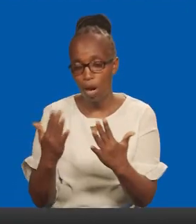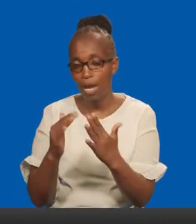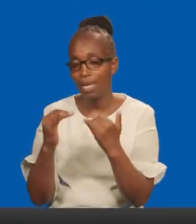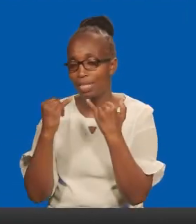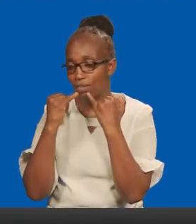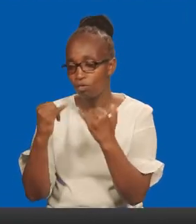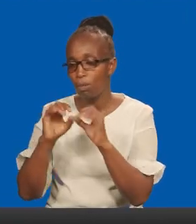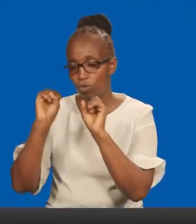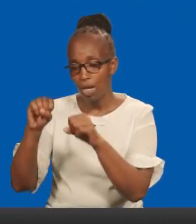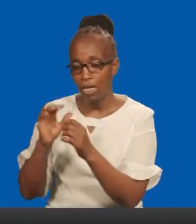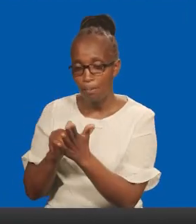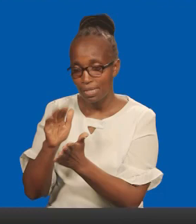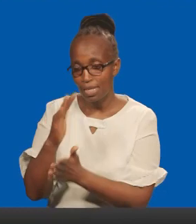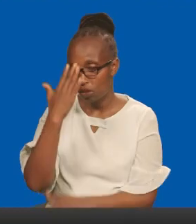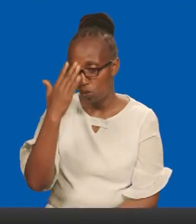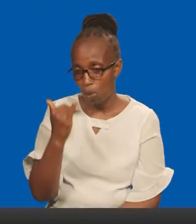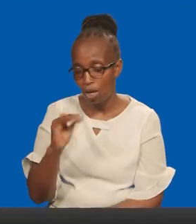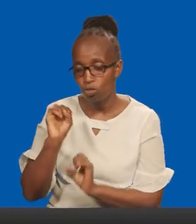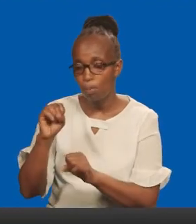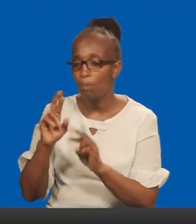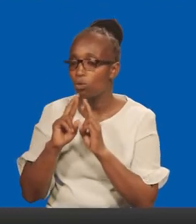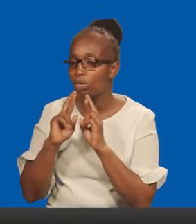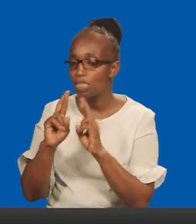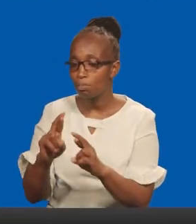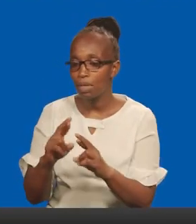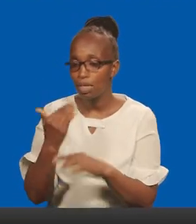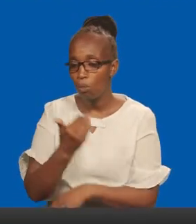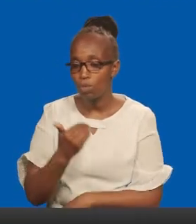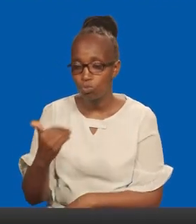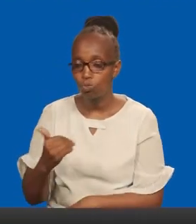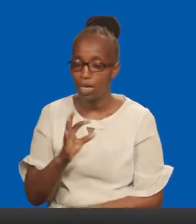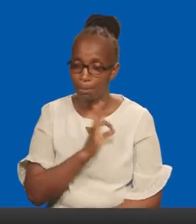you can convey the message on time so that we can respond